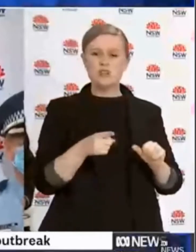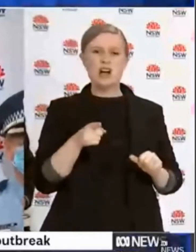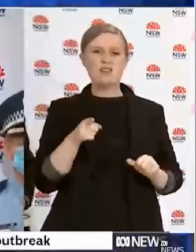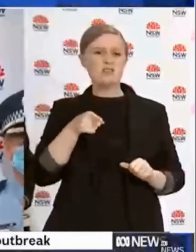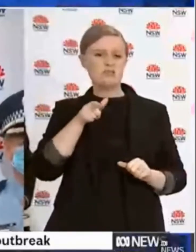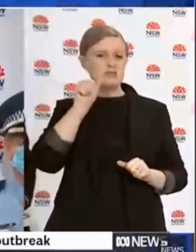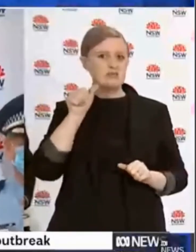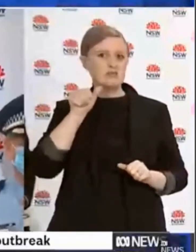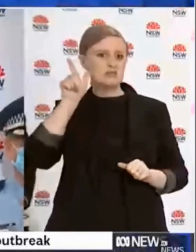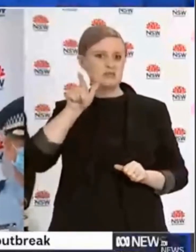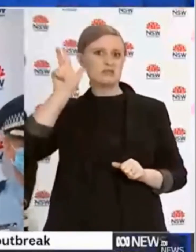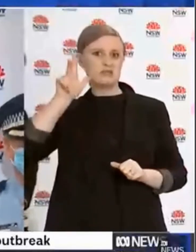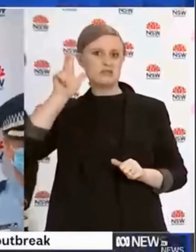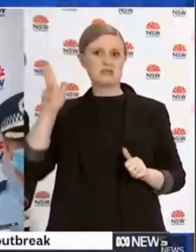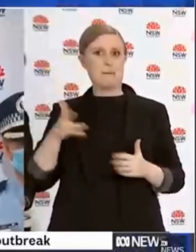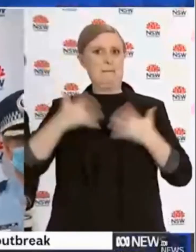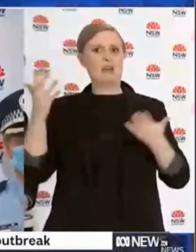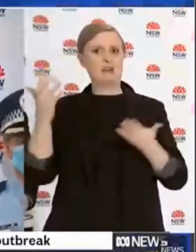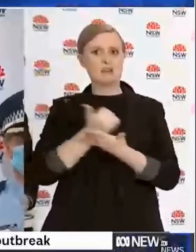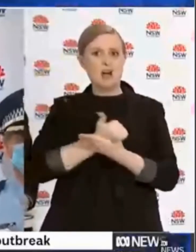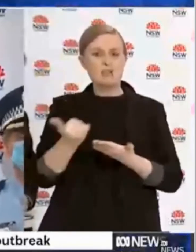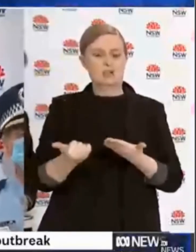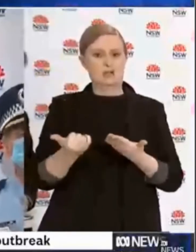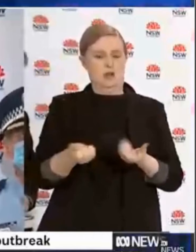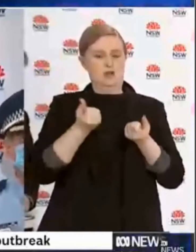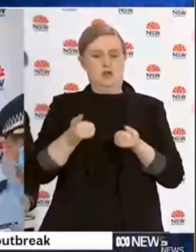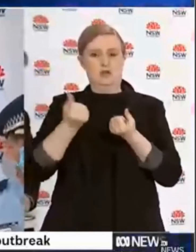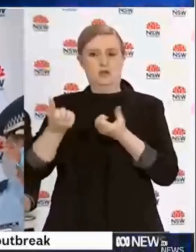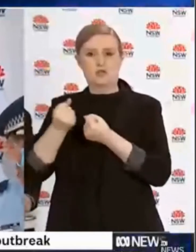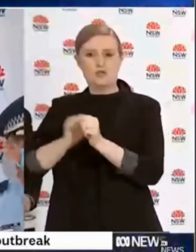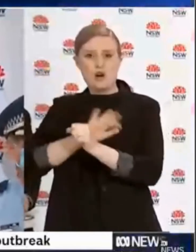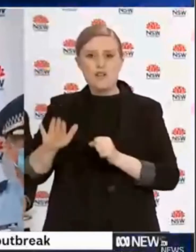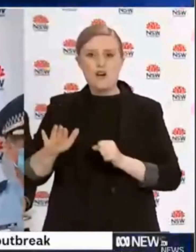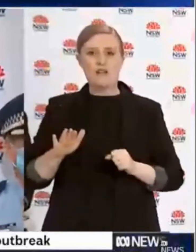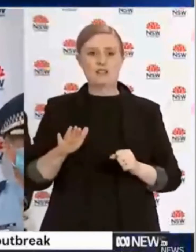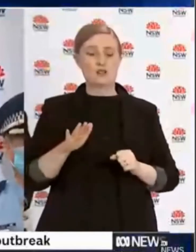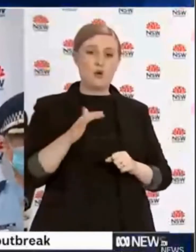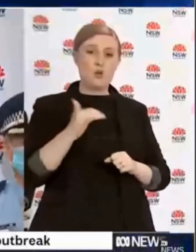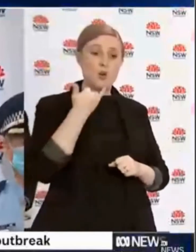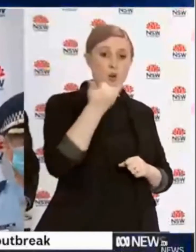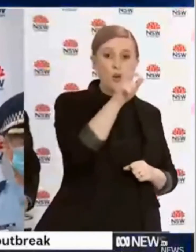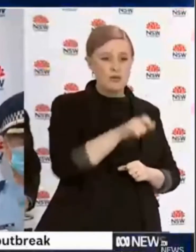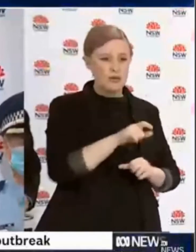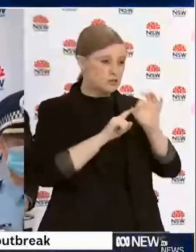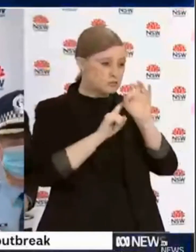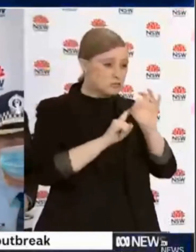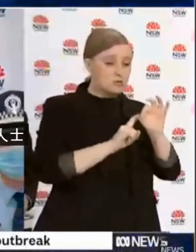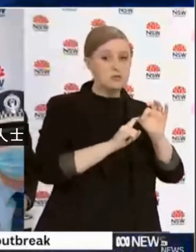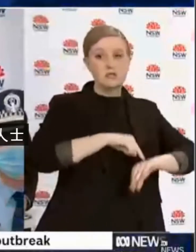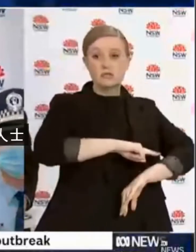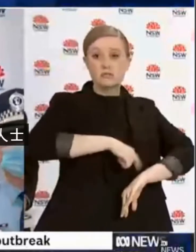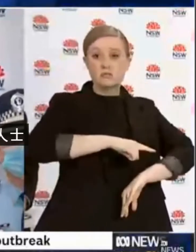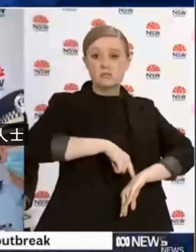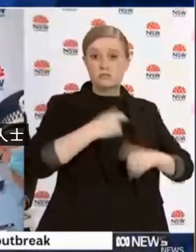simpler answers, it can take a while. I met last week actually with the senior people amongst the